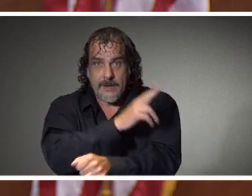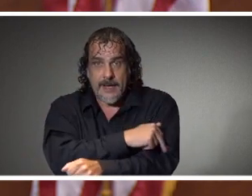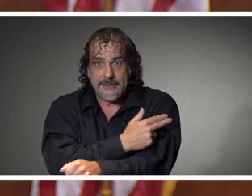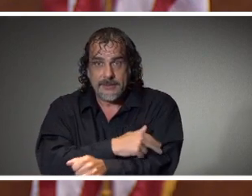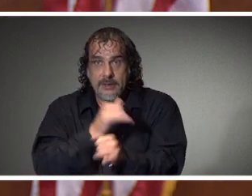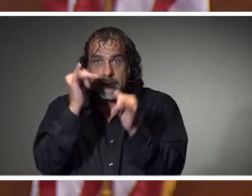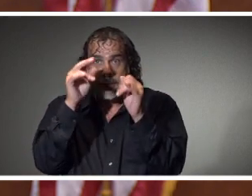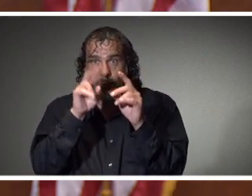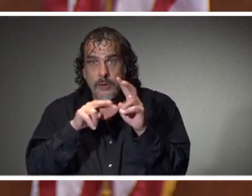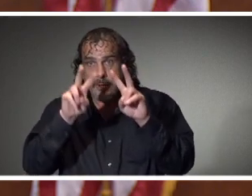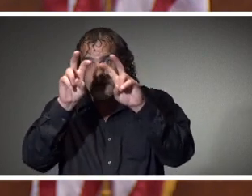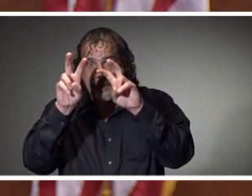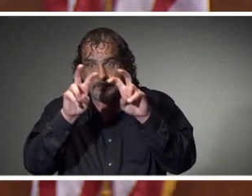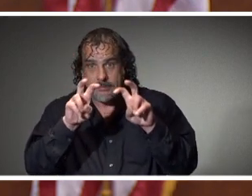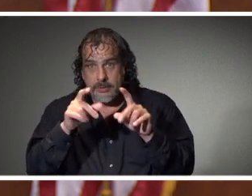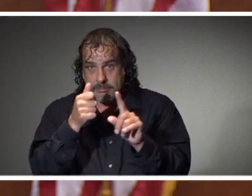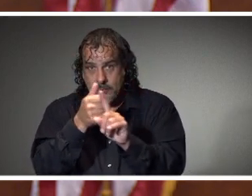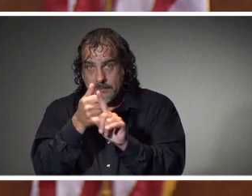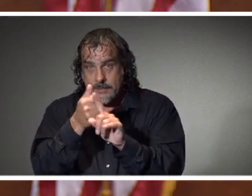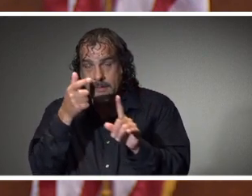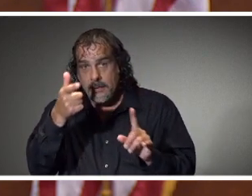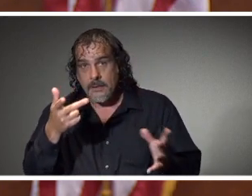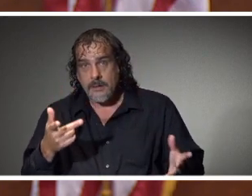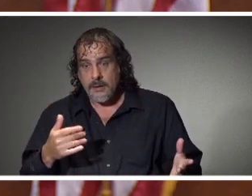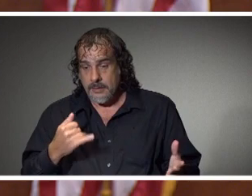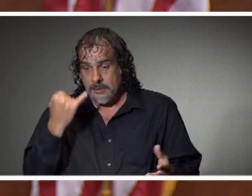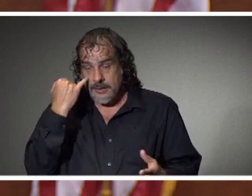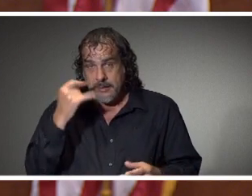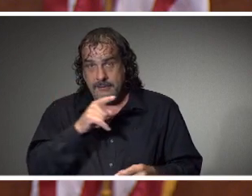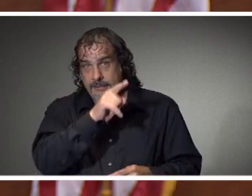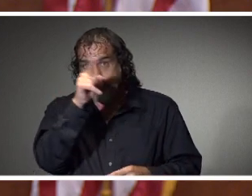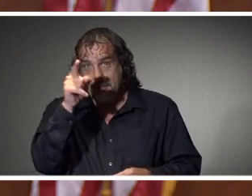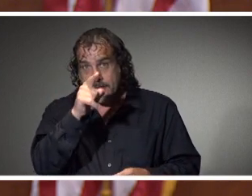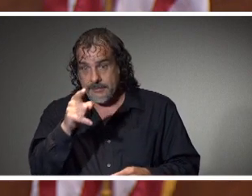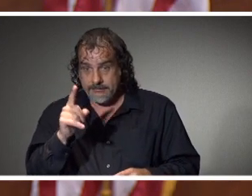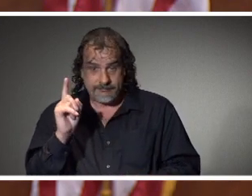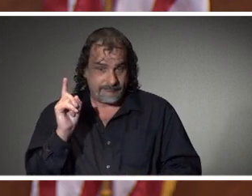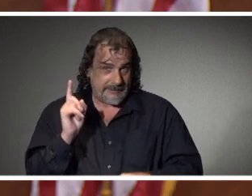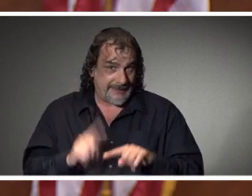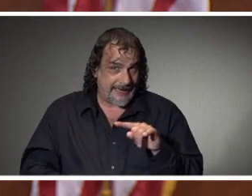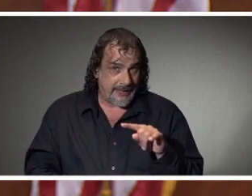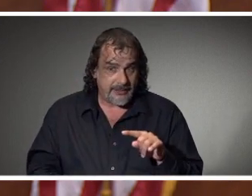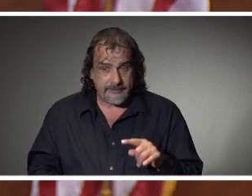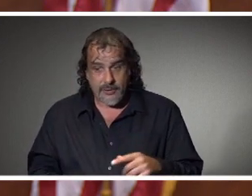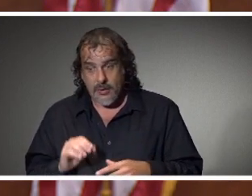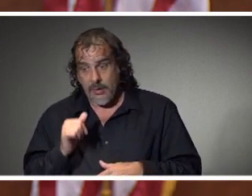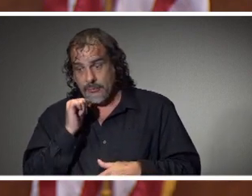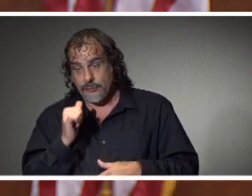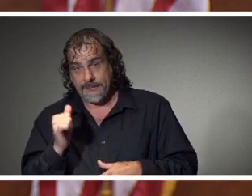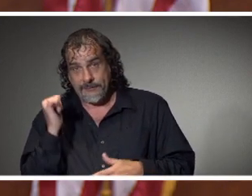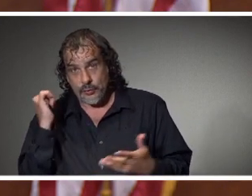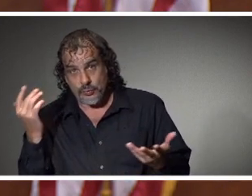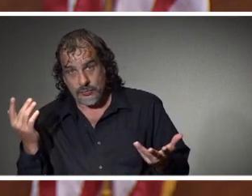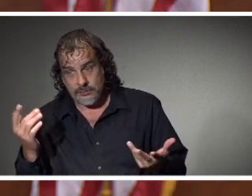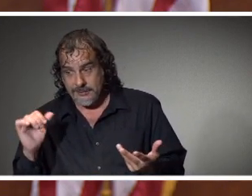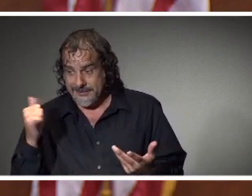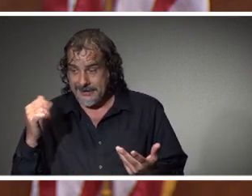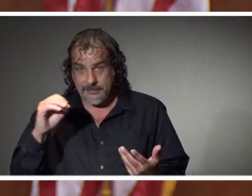basis, that if they are not either able to maintain 10% of their